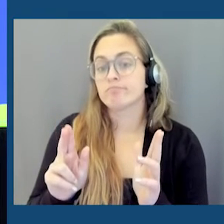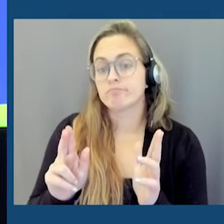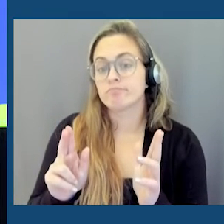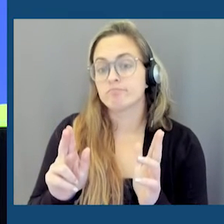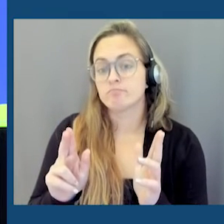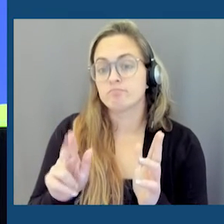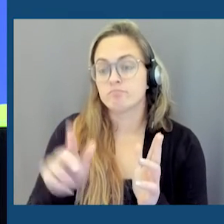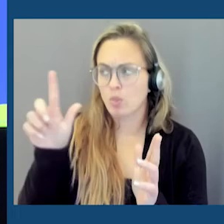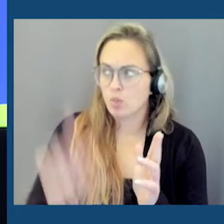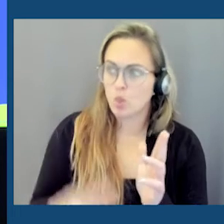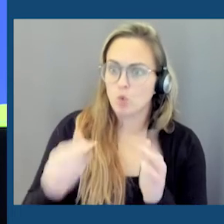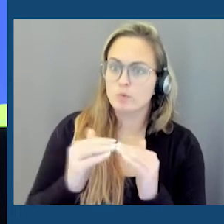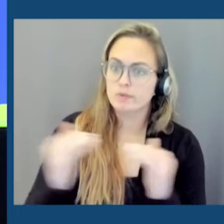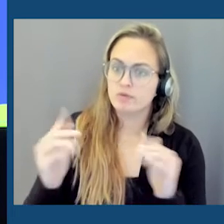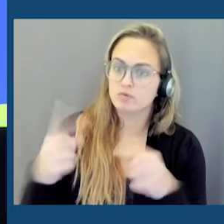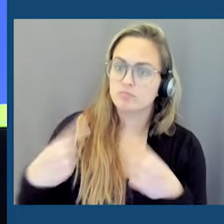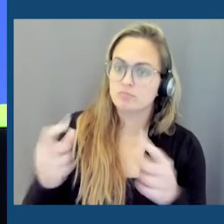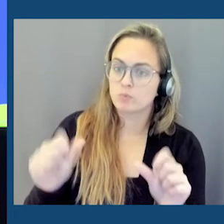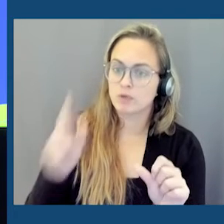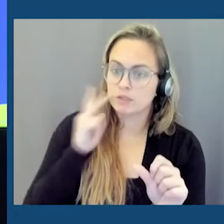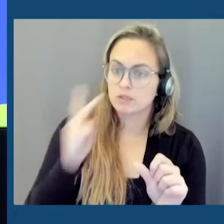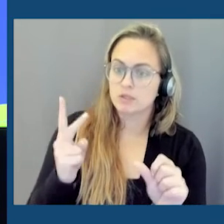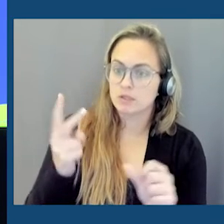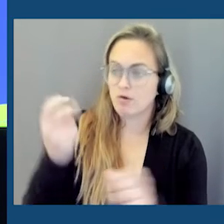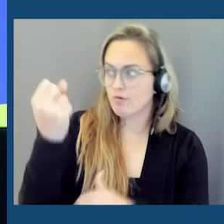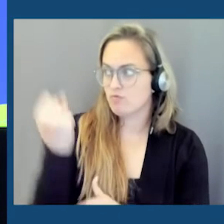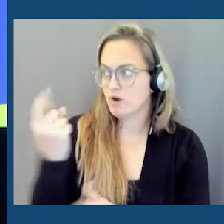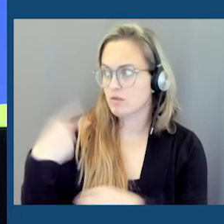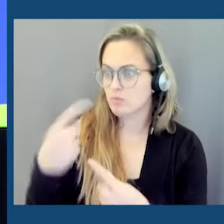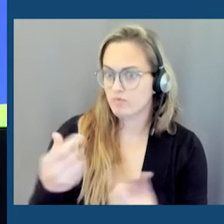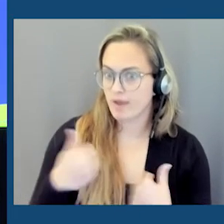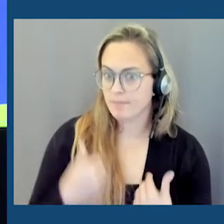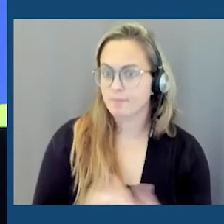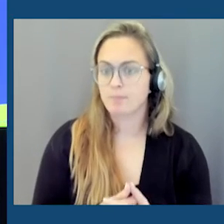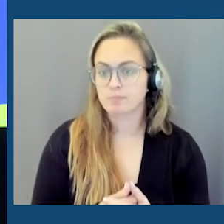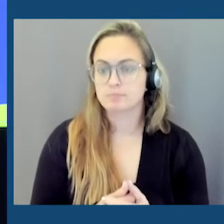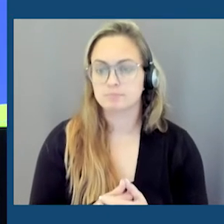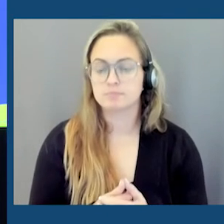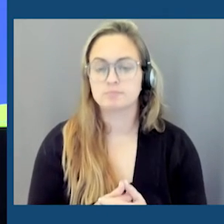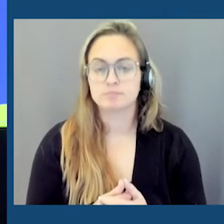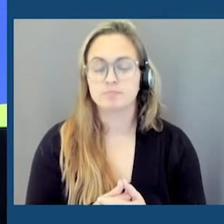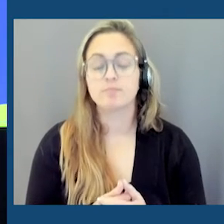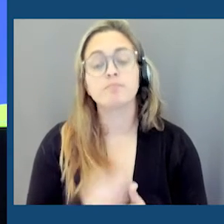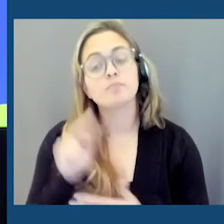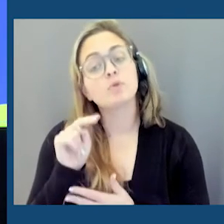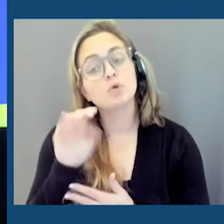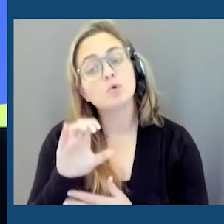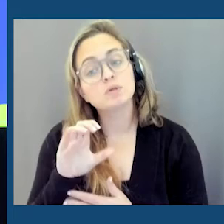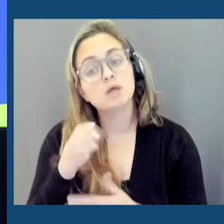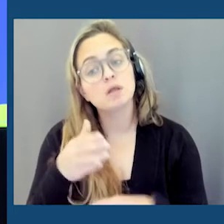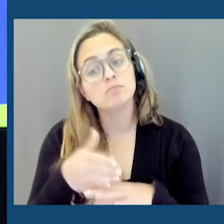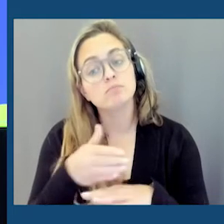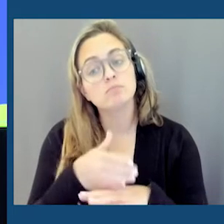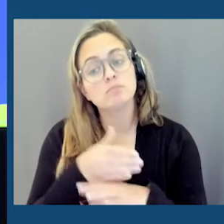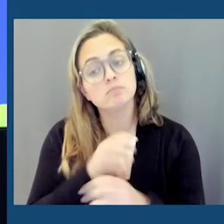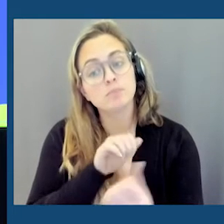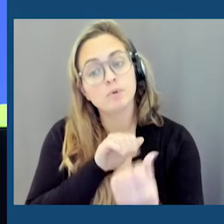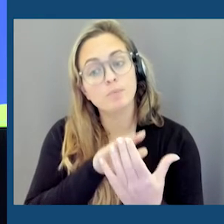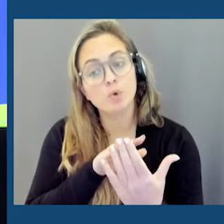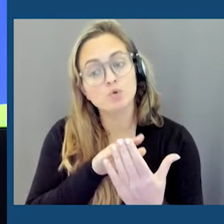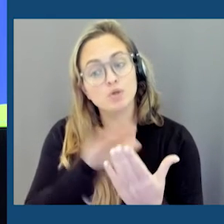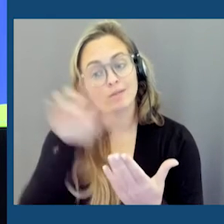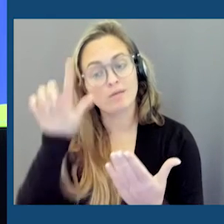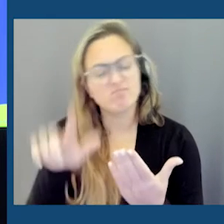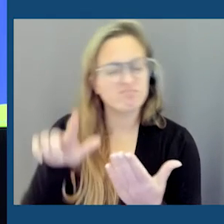lowest levels that we can see on record. And we see that the city is making progress also to approaching the historic lows